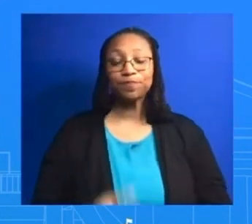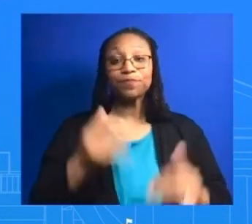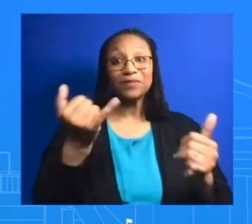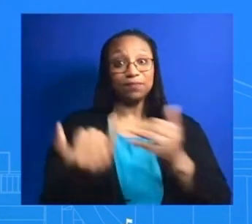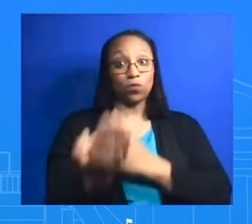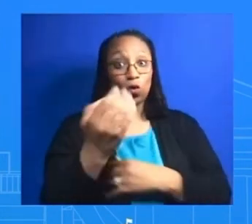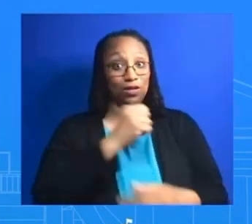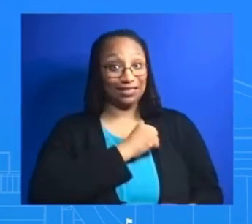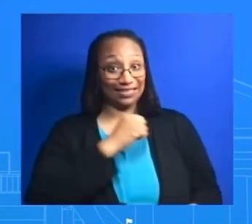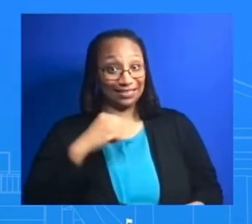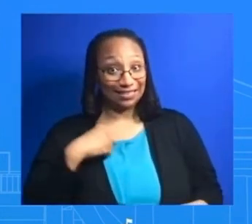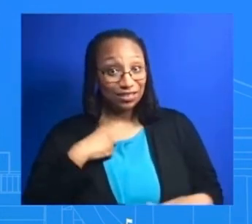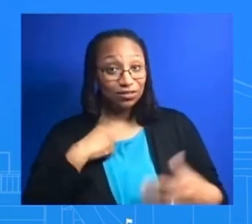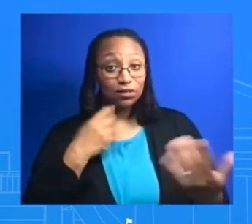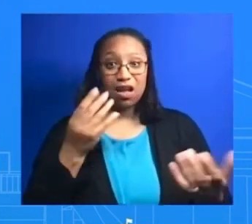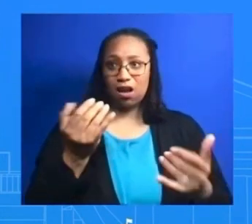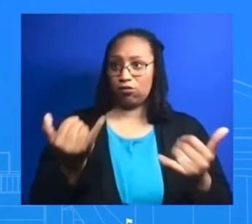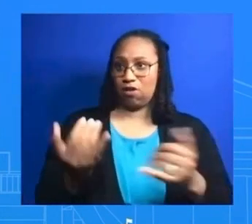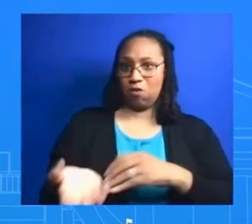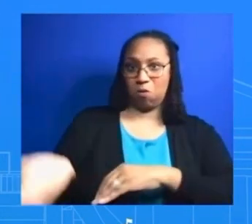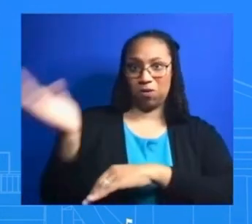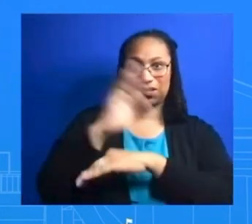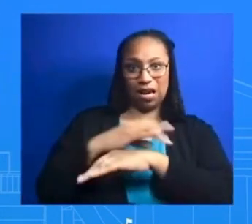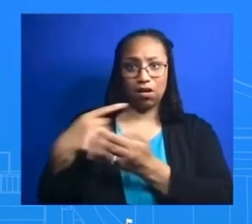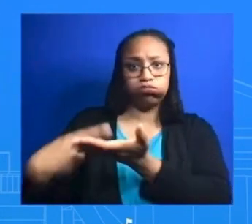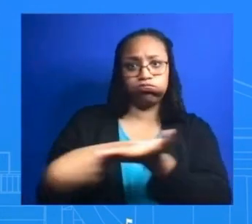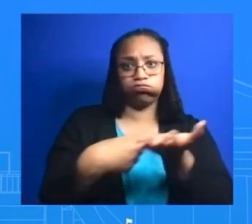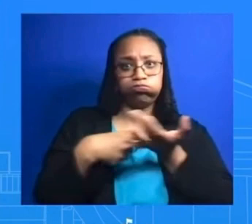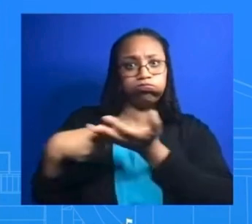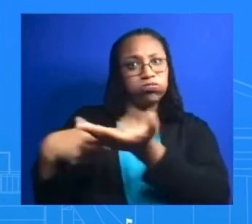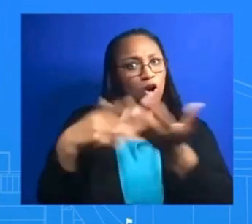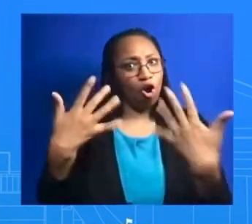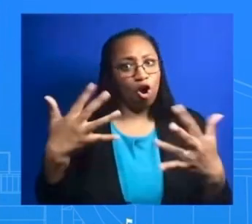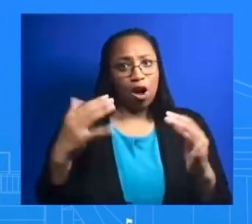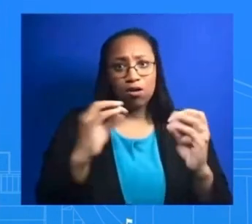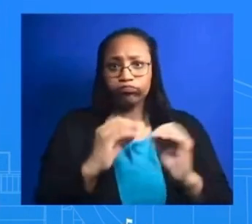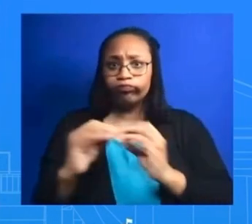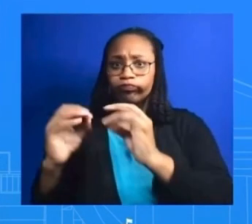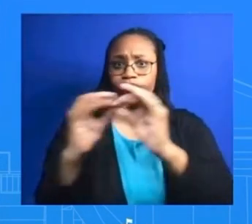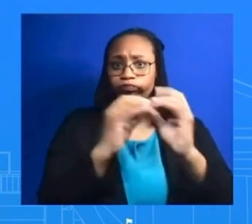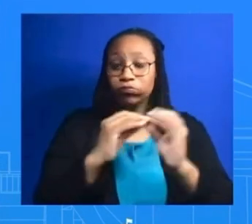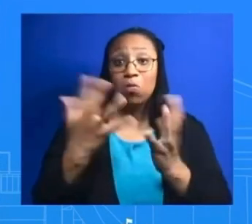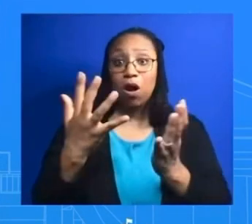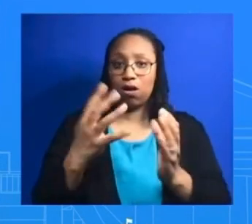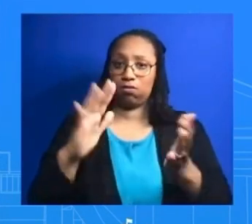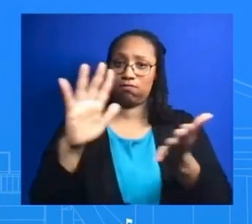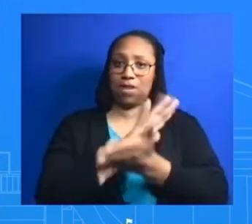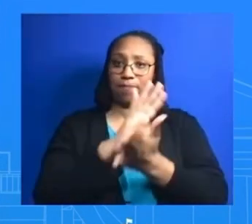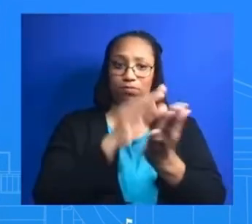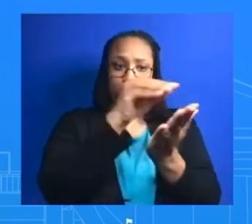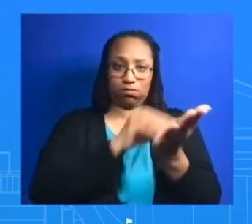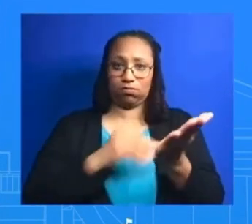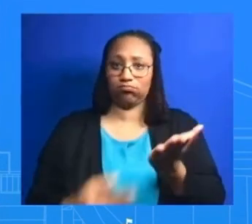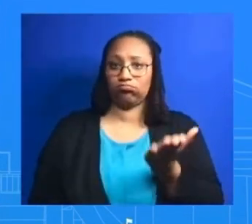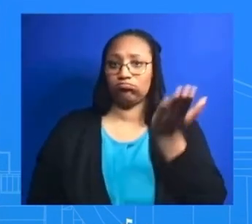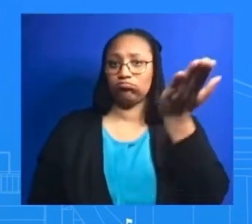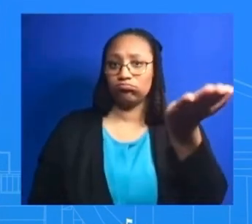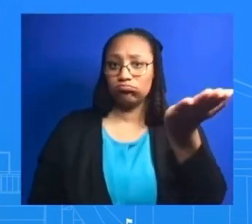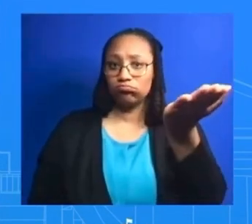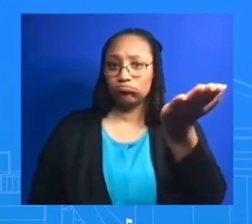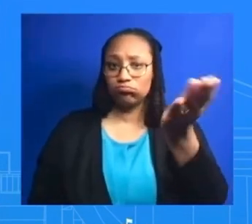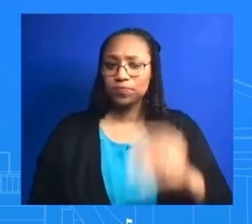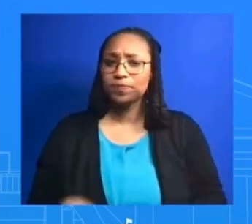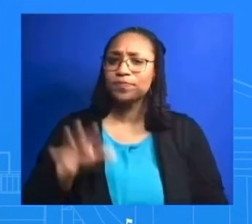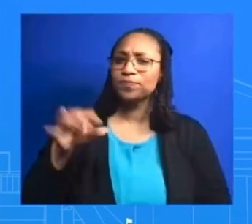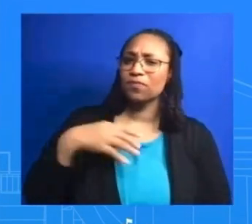already initiated that process, has already filed the necessary paperwork to get it going. But that sounds like a pretty complicated process. Are we talking about weeks, months? It's